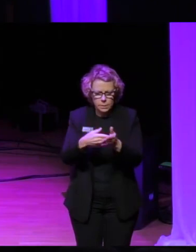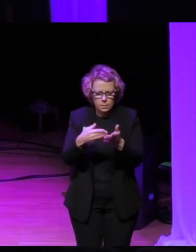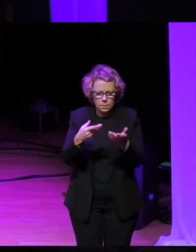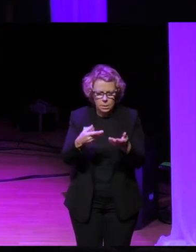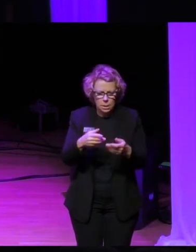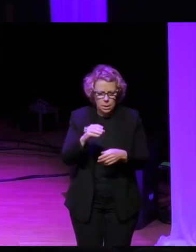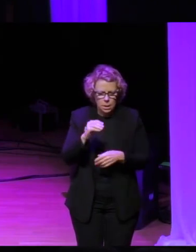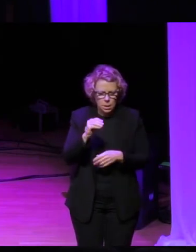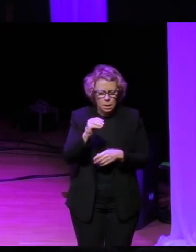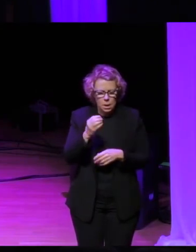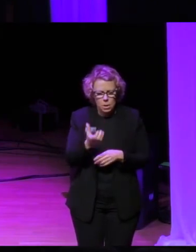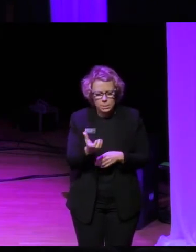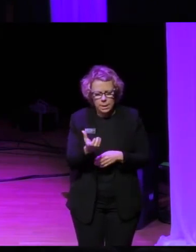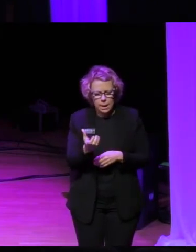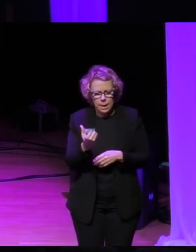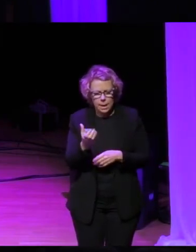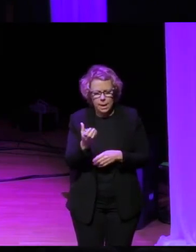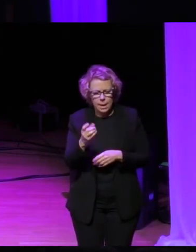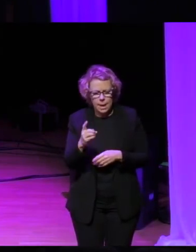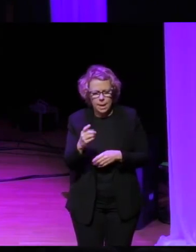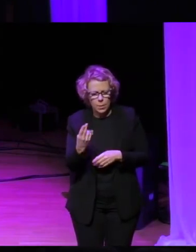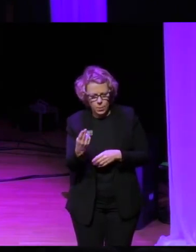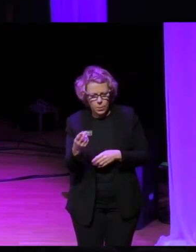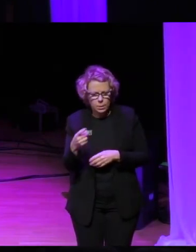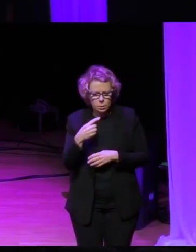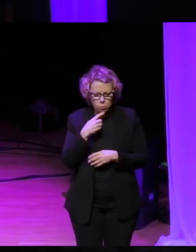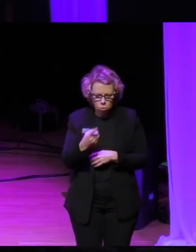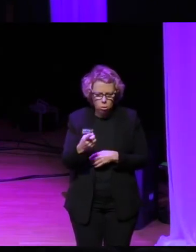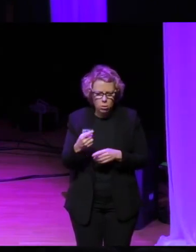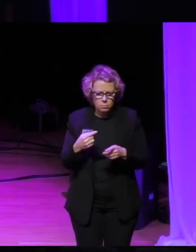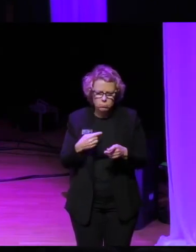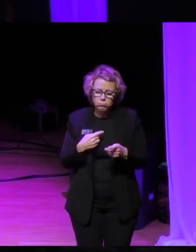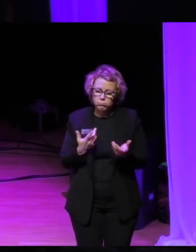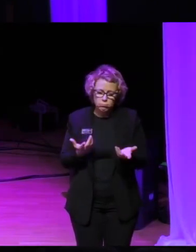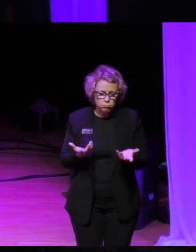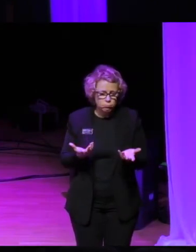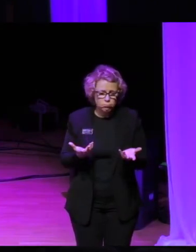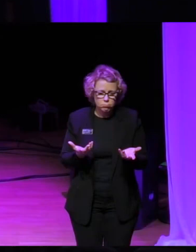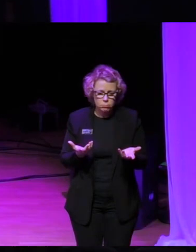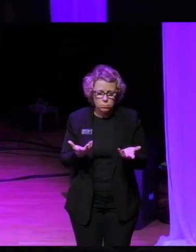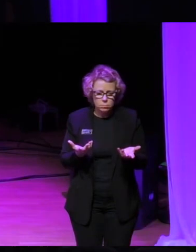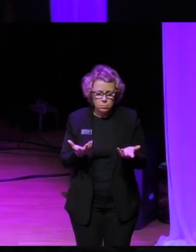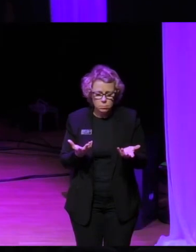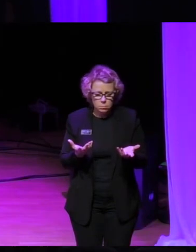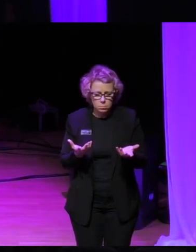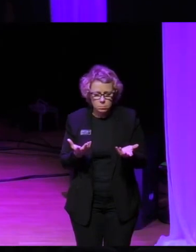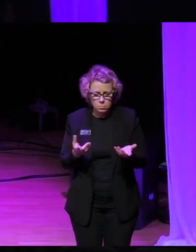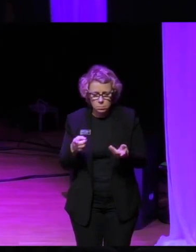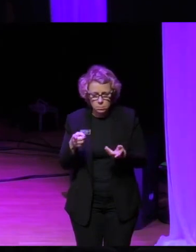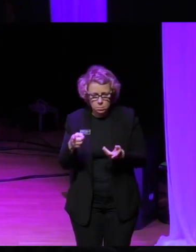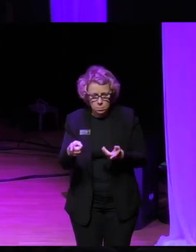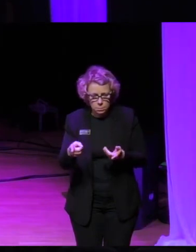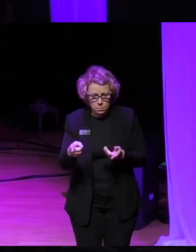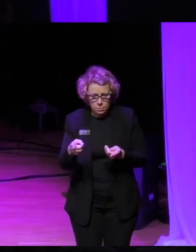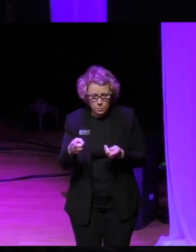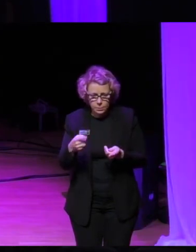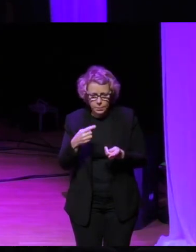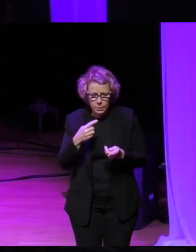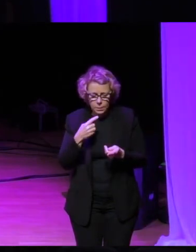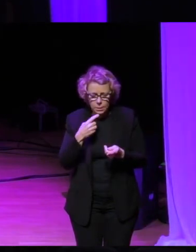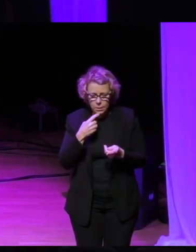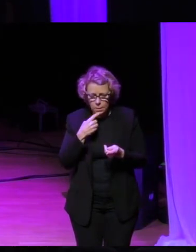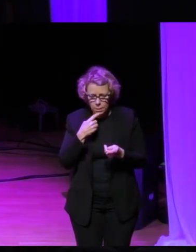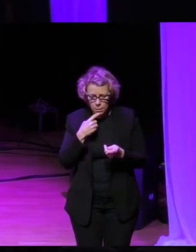the abortion had already happened. And now they say that they will target the individual lawyers of the ACLU. Do you see this kind